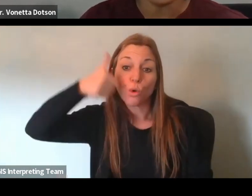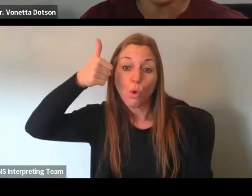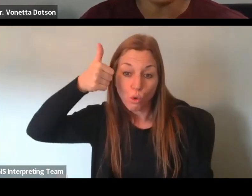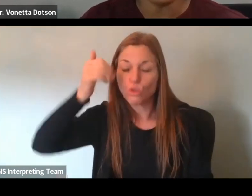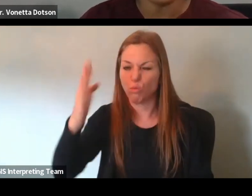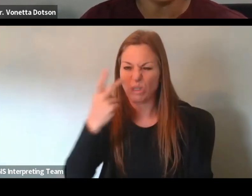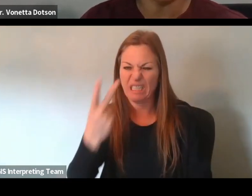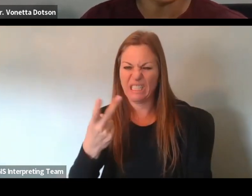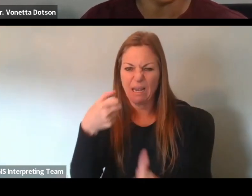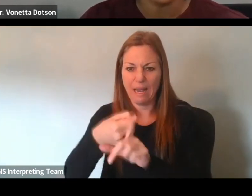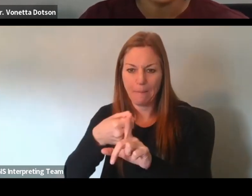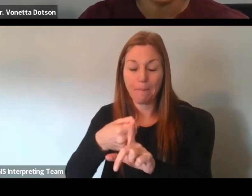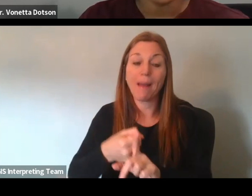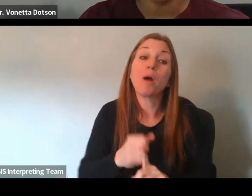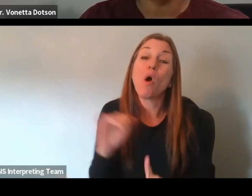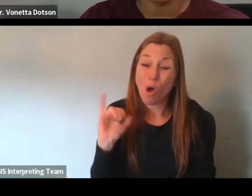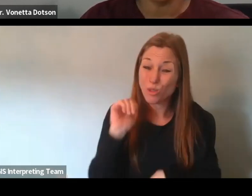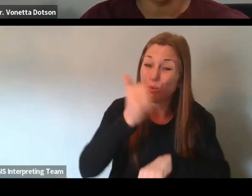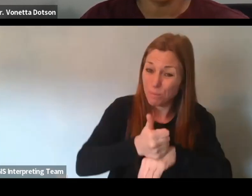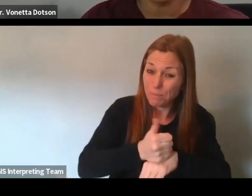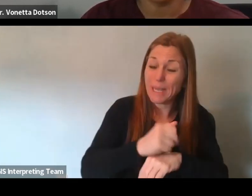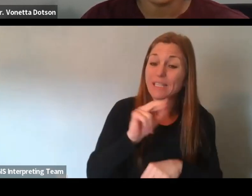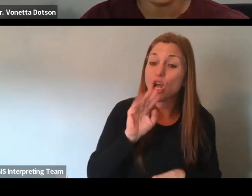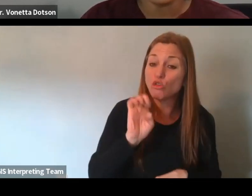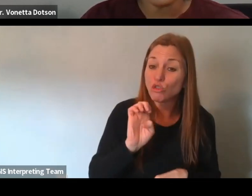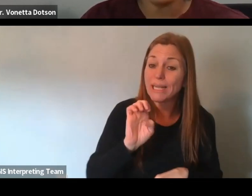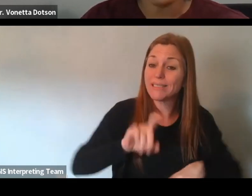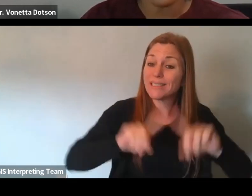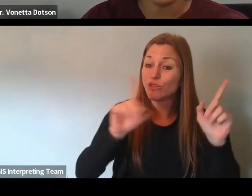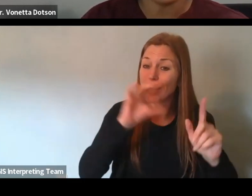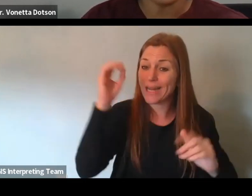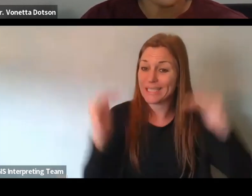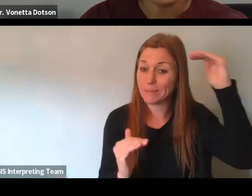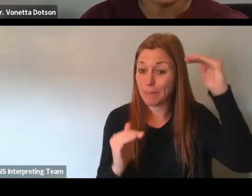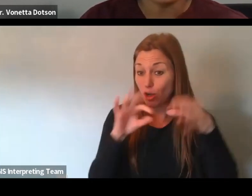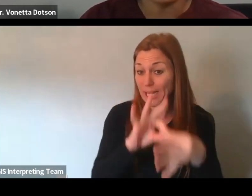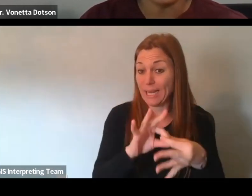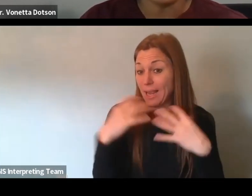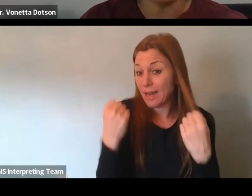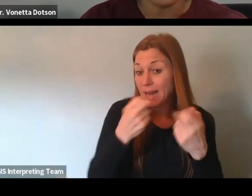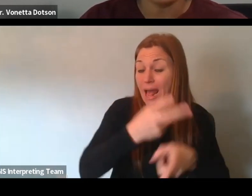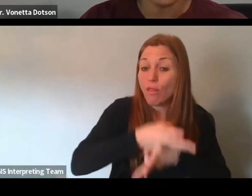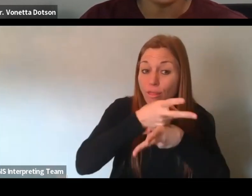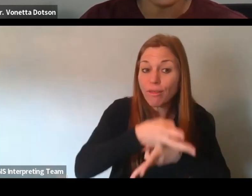chronic medical conditions are going to be a greater risk. Exposure to pollution and other toxins might be greater